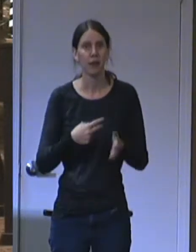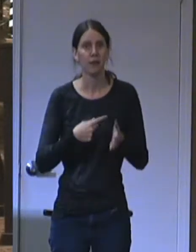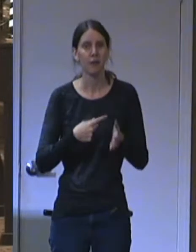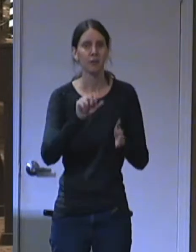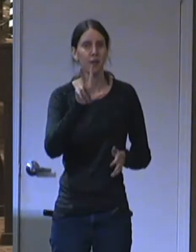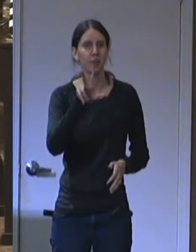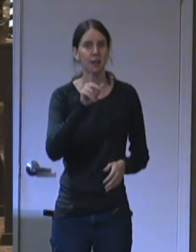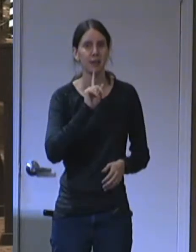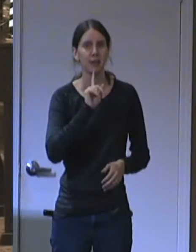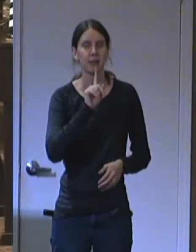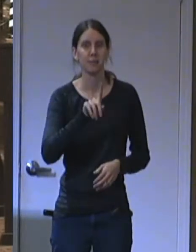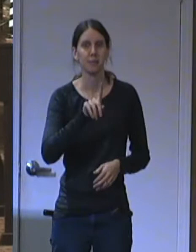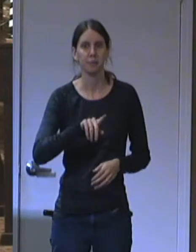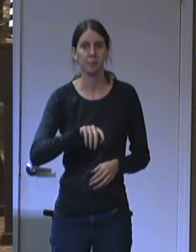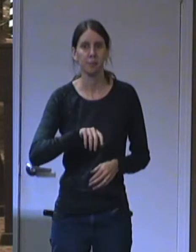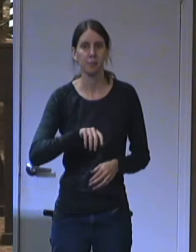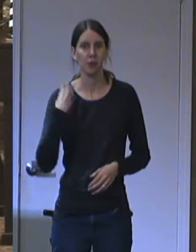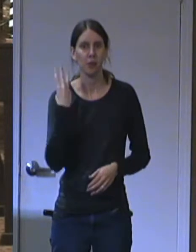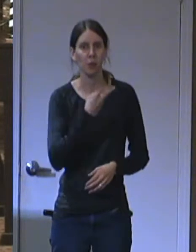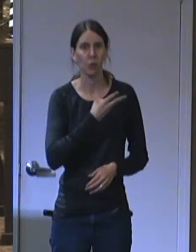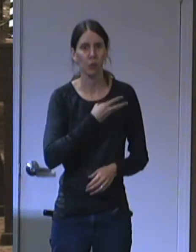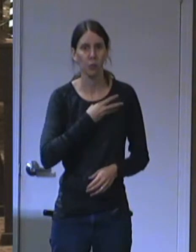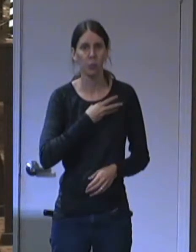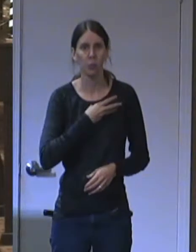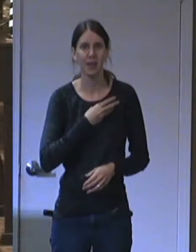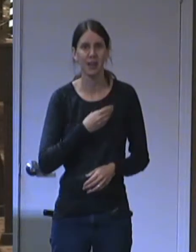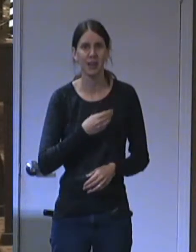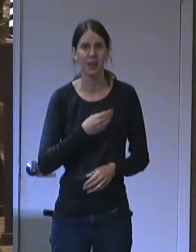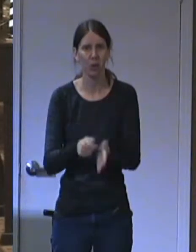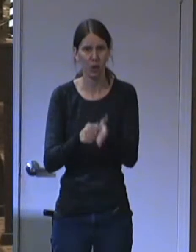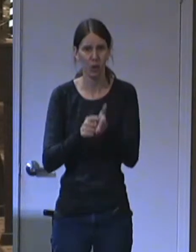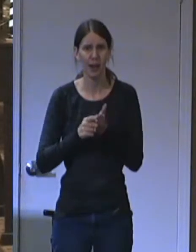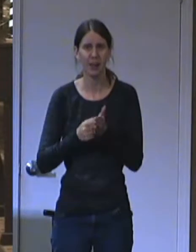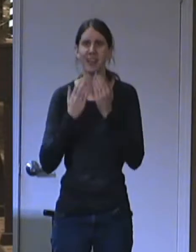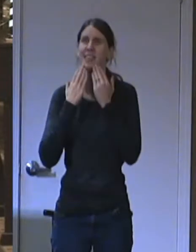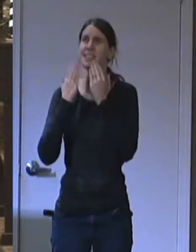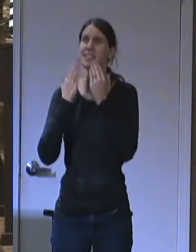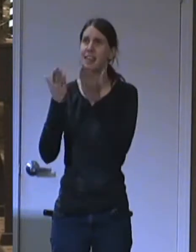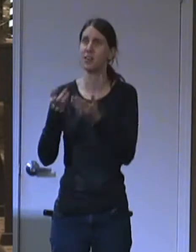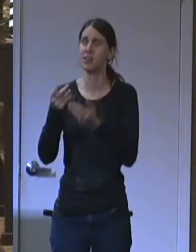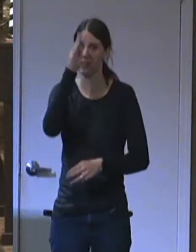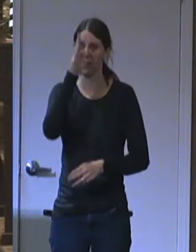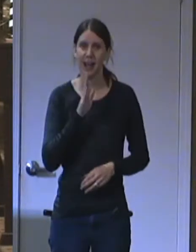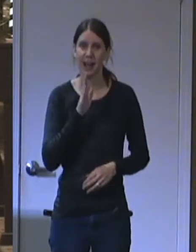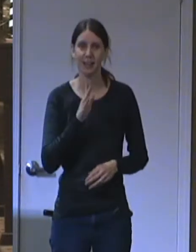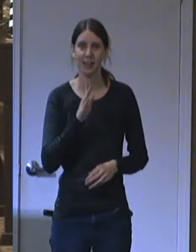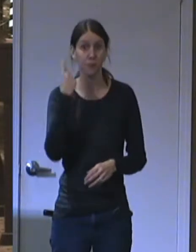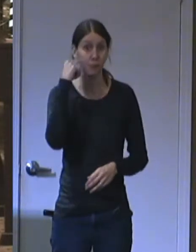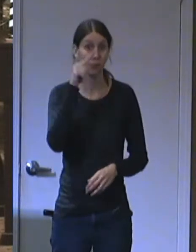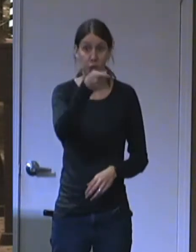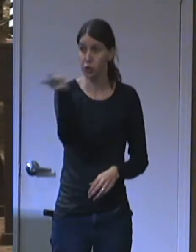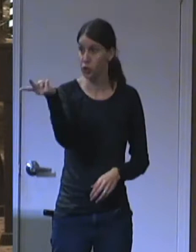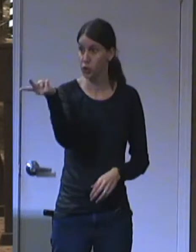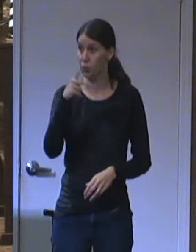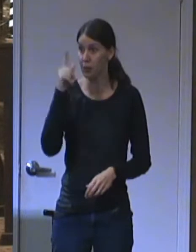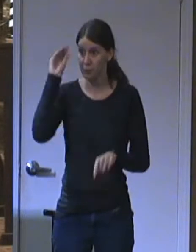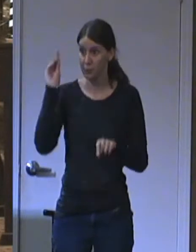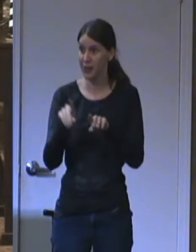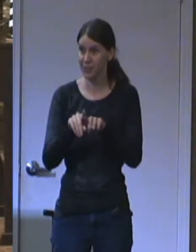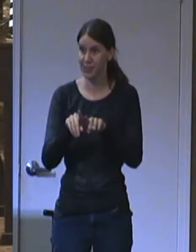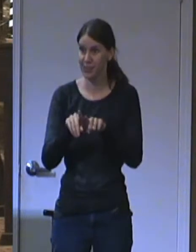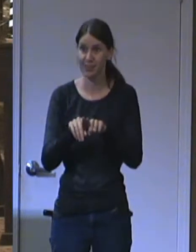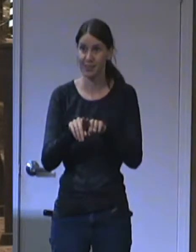verse number 3, it says, "We are bound to thank God always for you, brethren, as it is